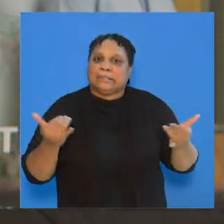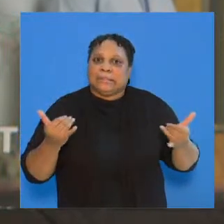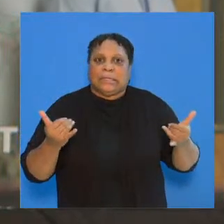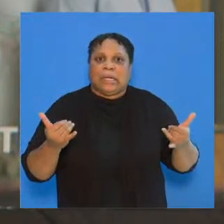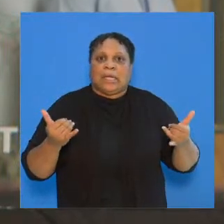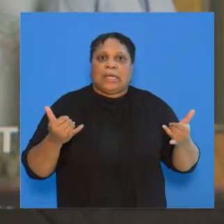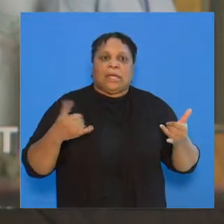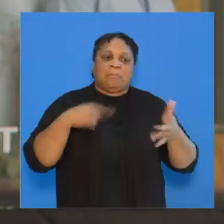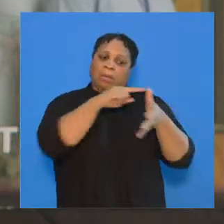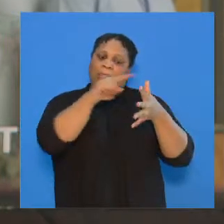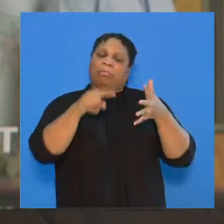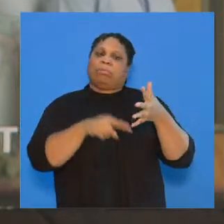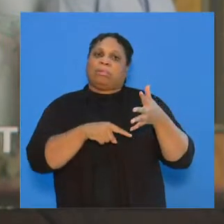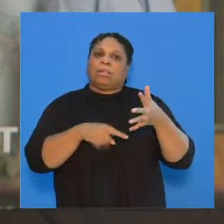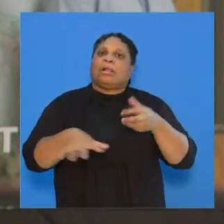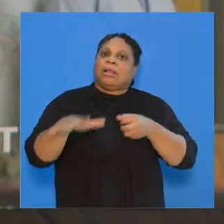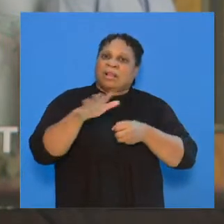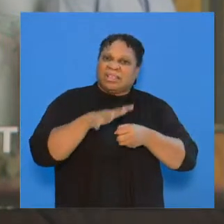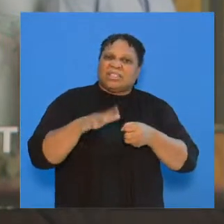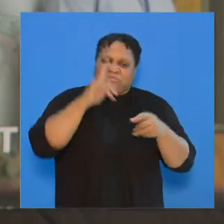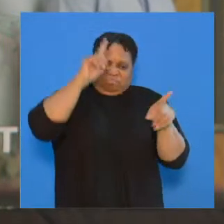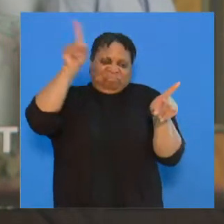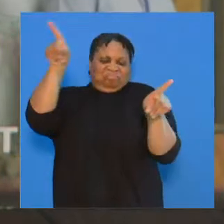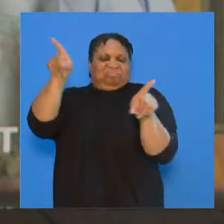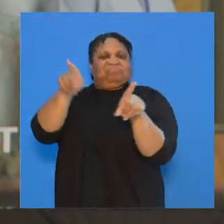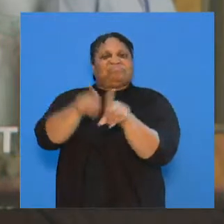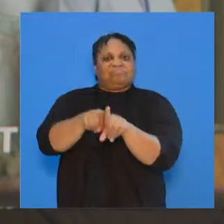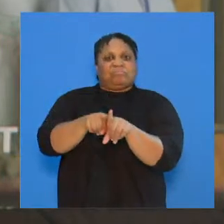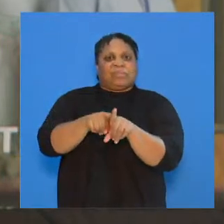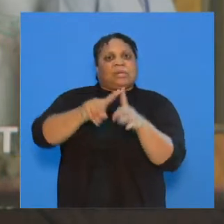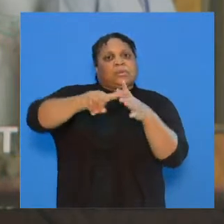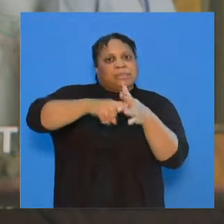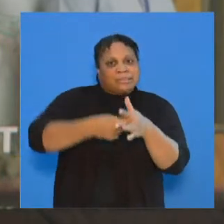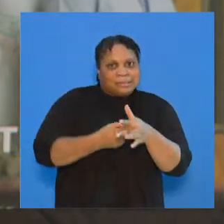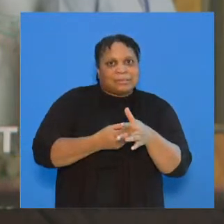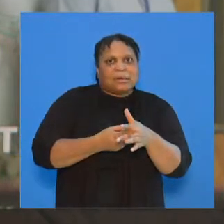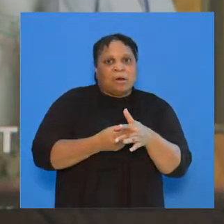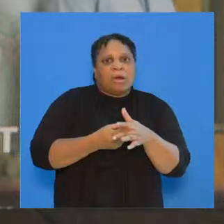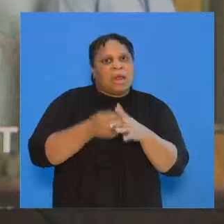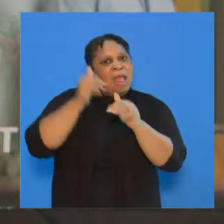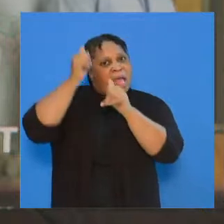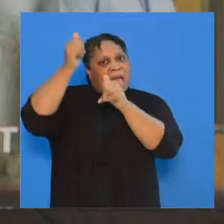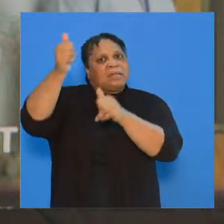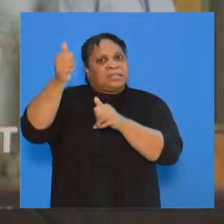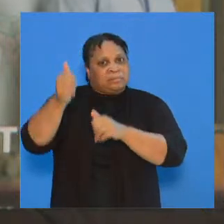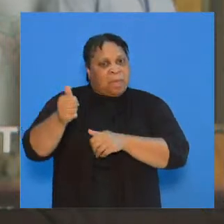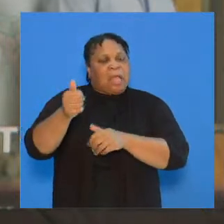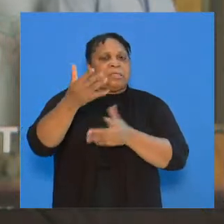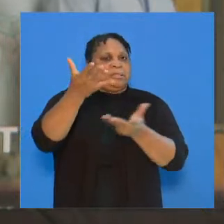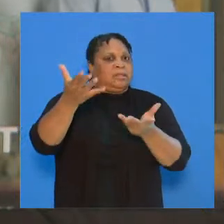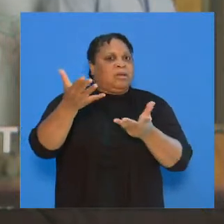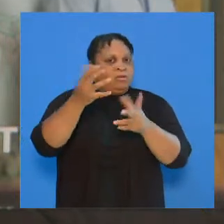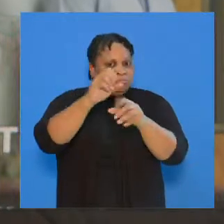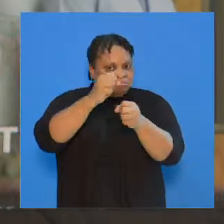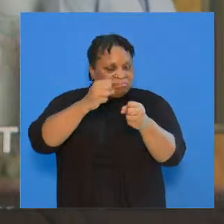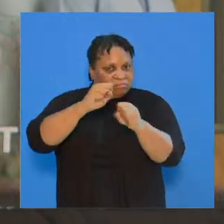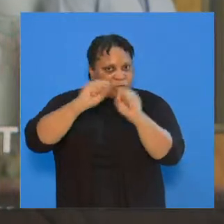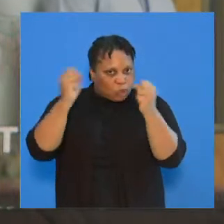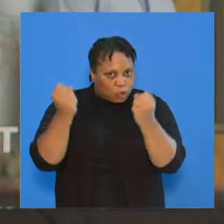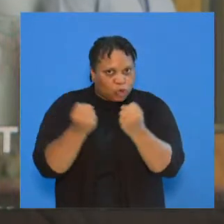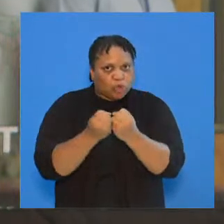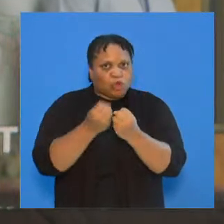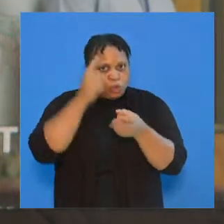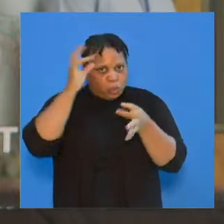outlined areas where we are in agreement with CURB and where we have either implemented aspects of their social justice platform and are